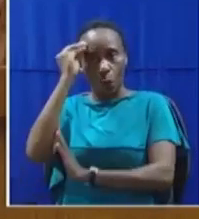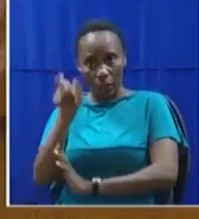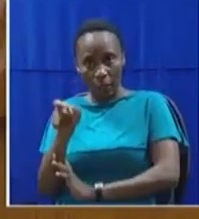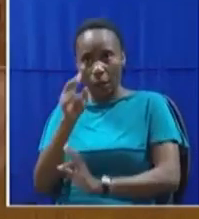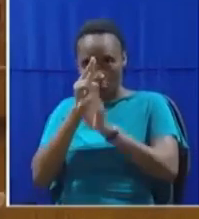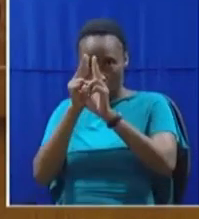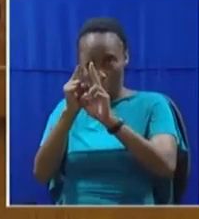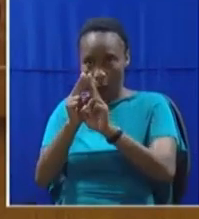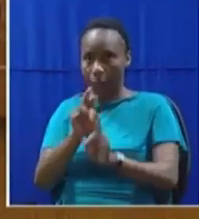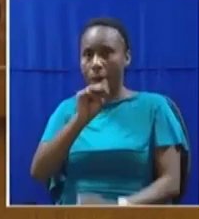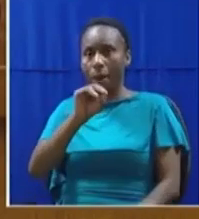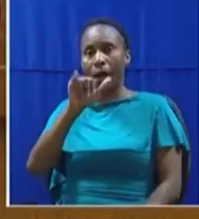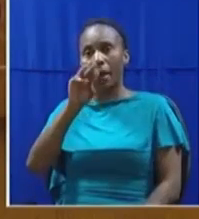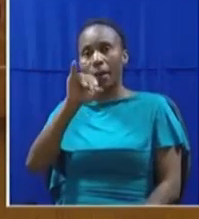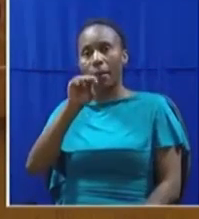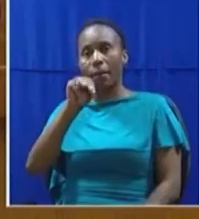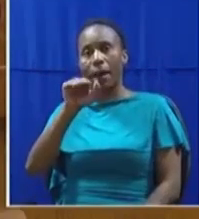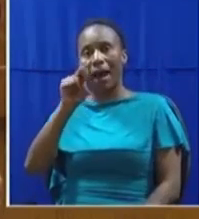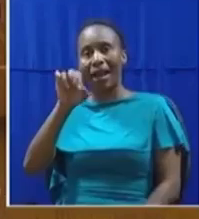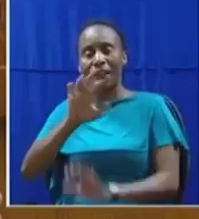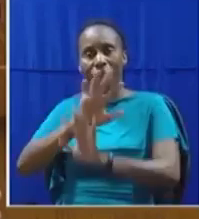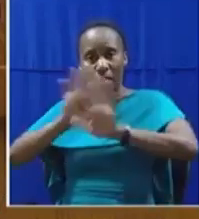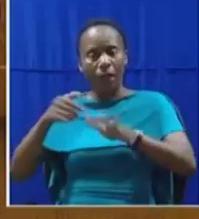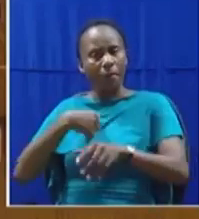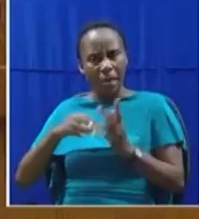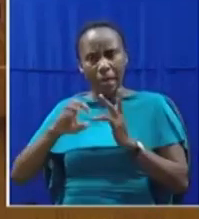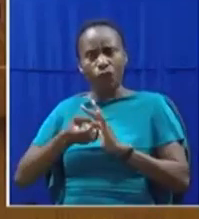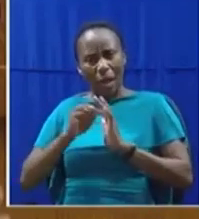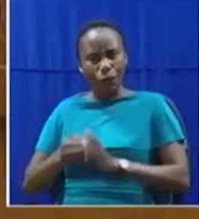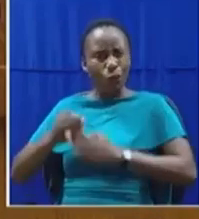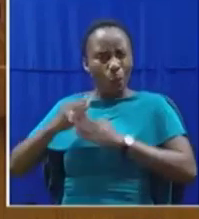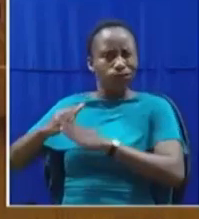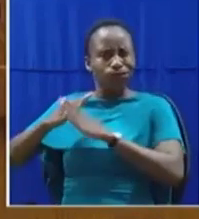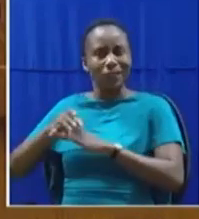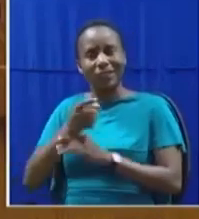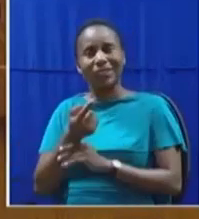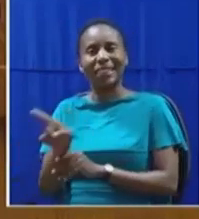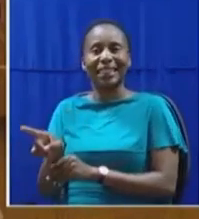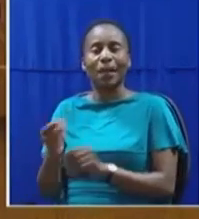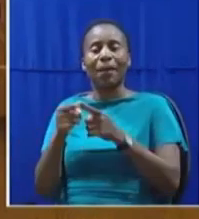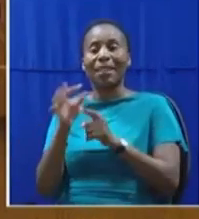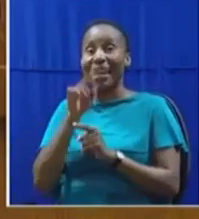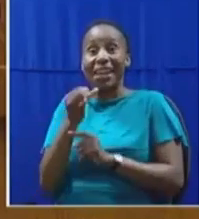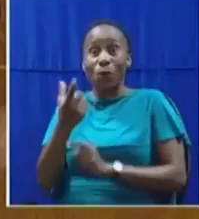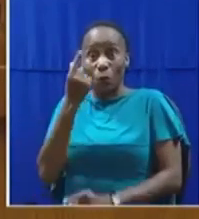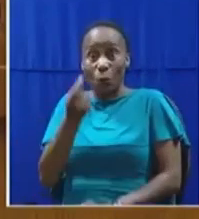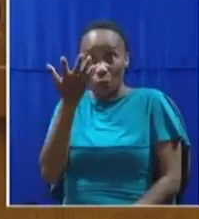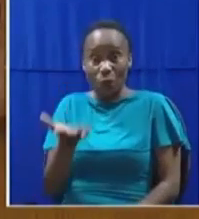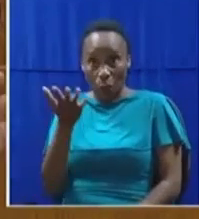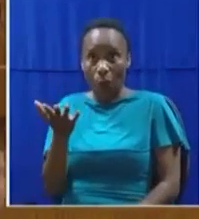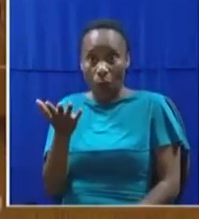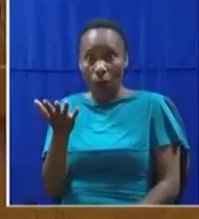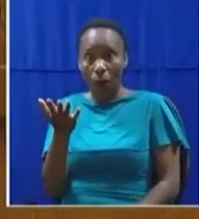Honorable my man. I tried to defend him, but they said, if you do that, just walk